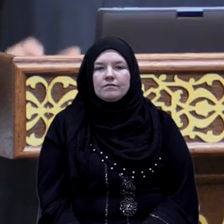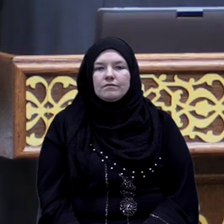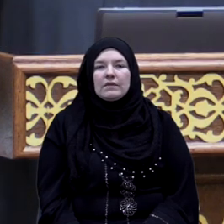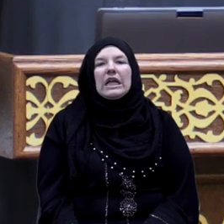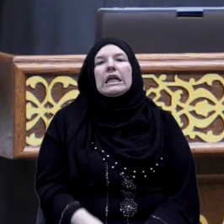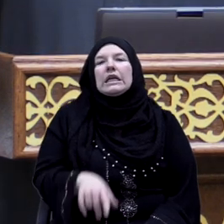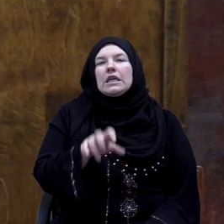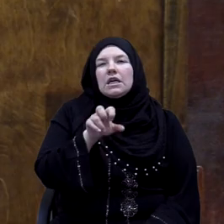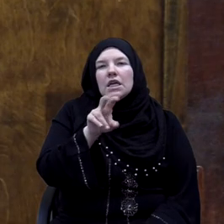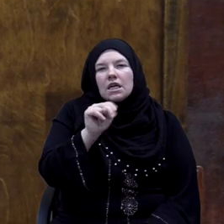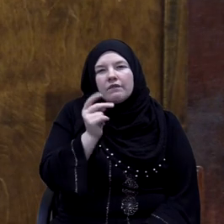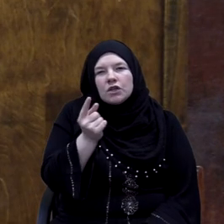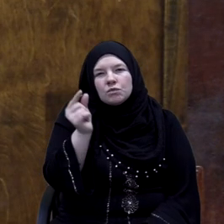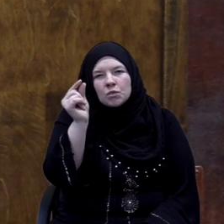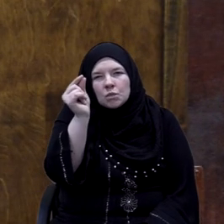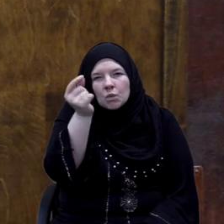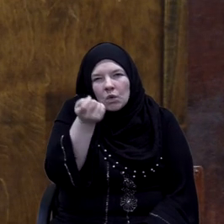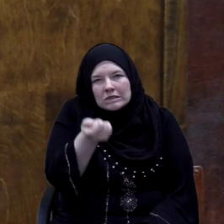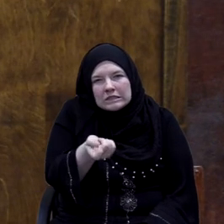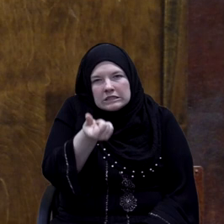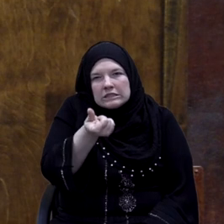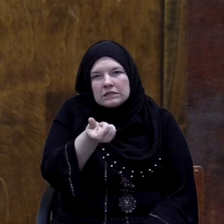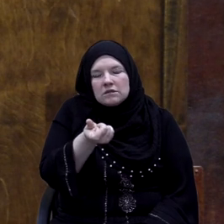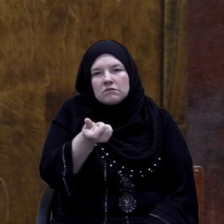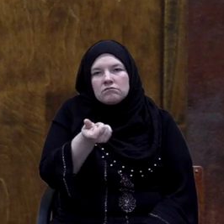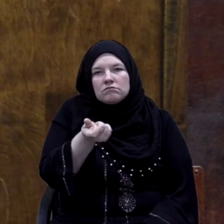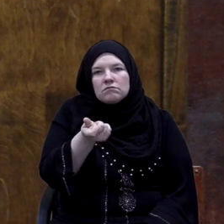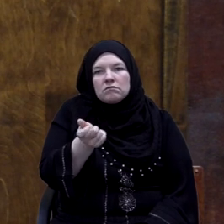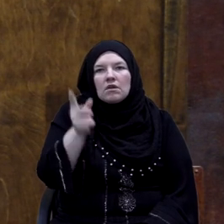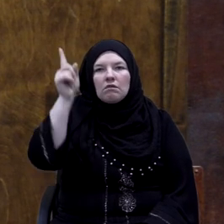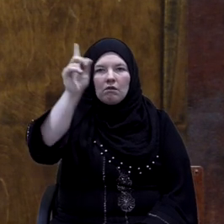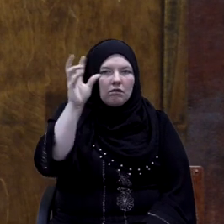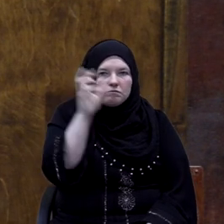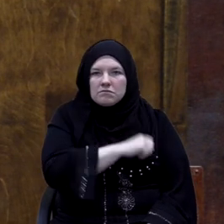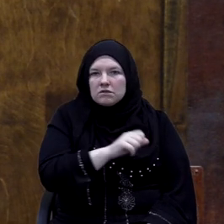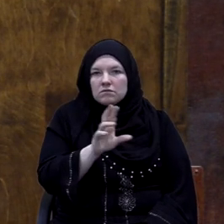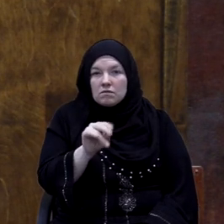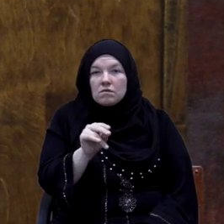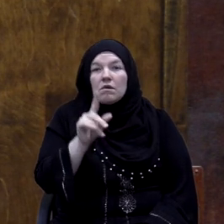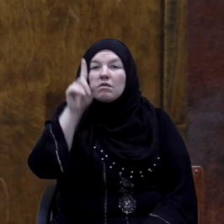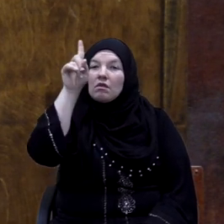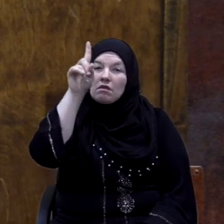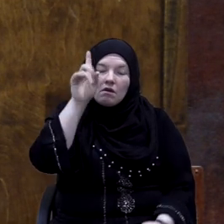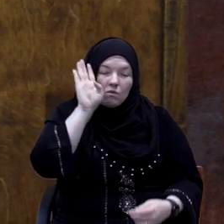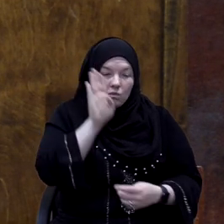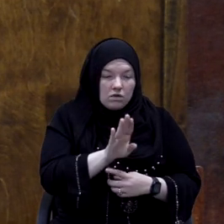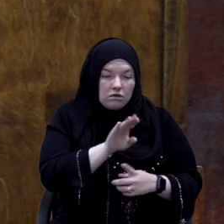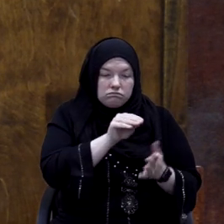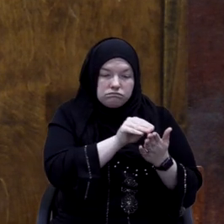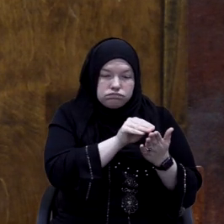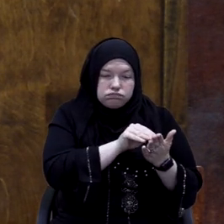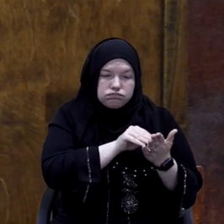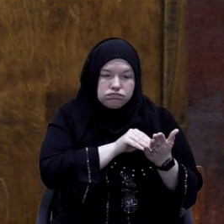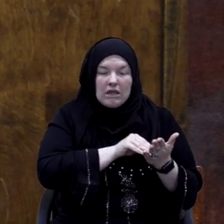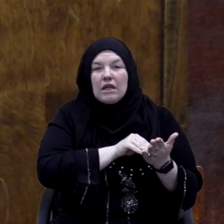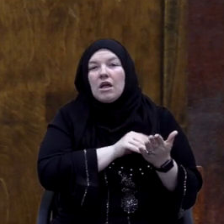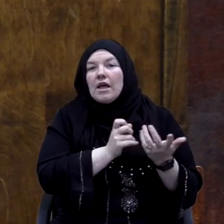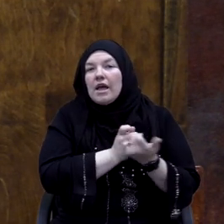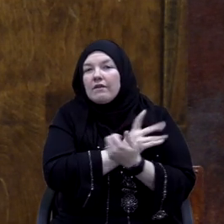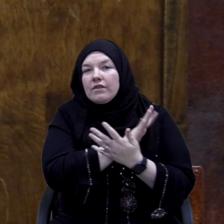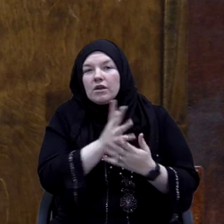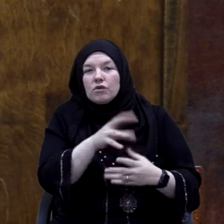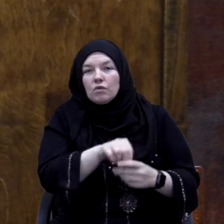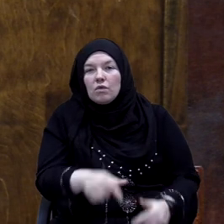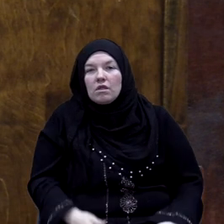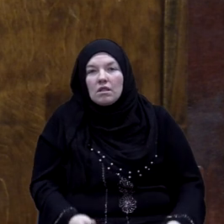Allah subhanahu wa ta'ala. He captures every second of your life and even less. And